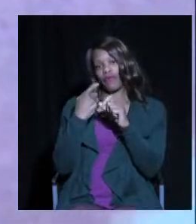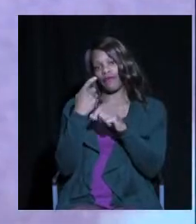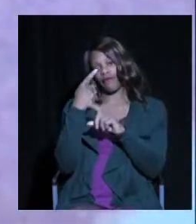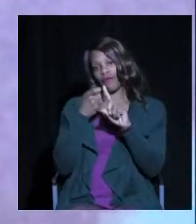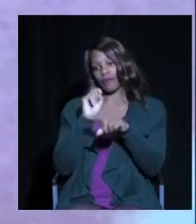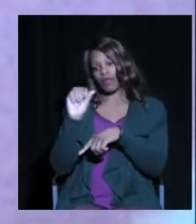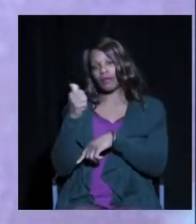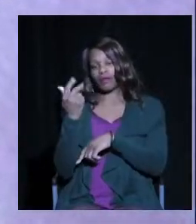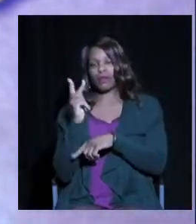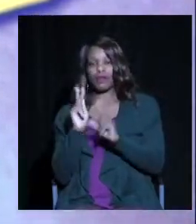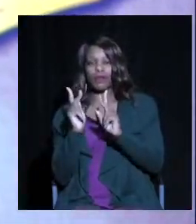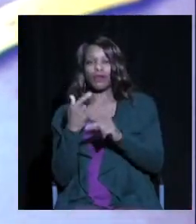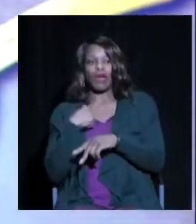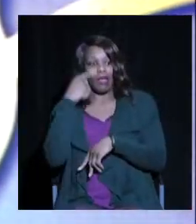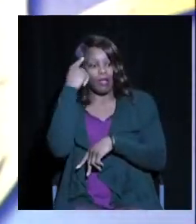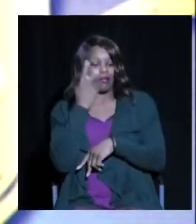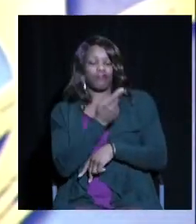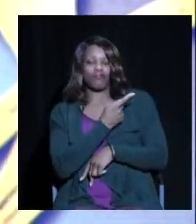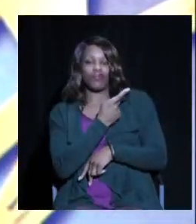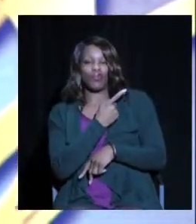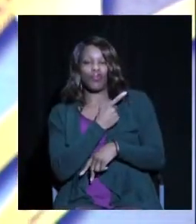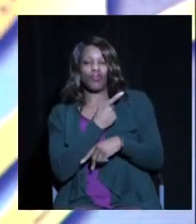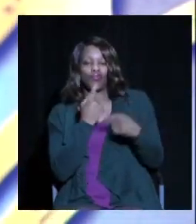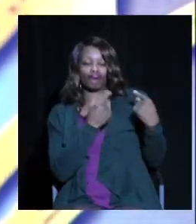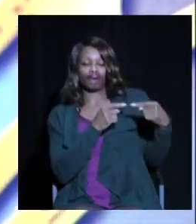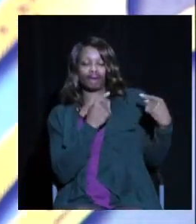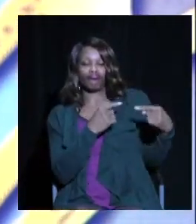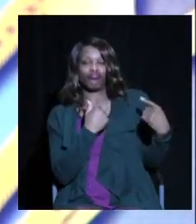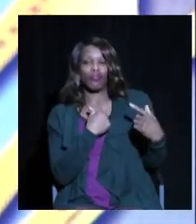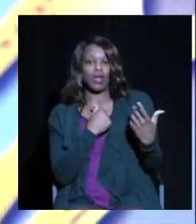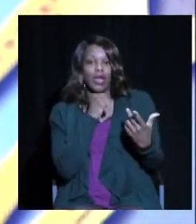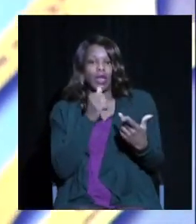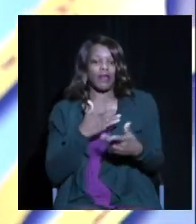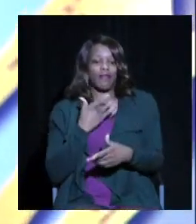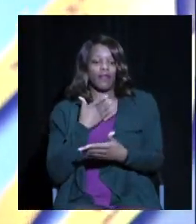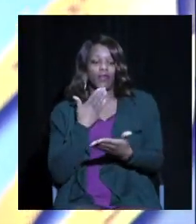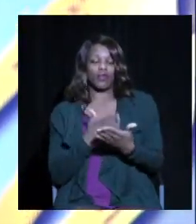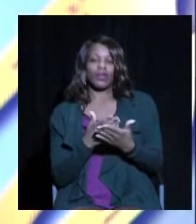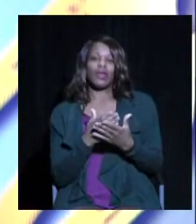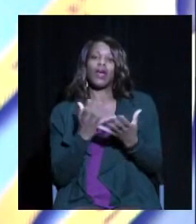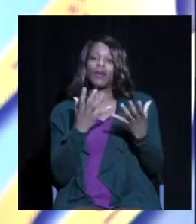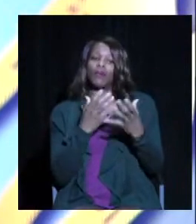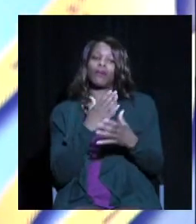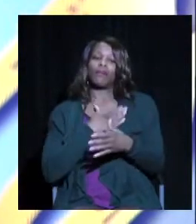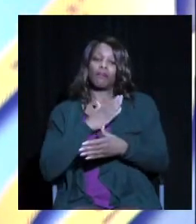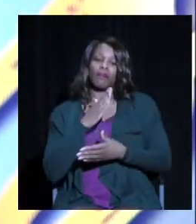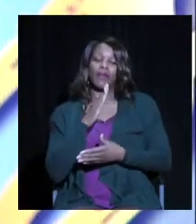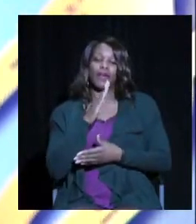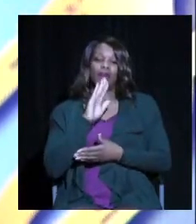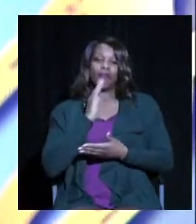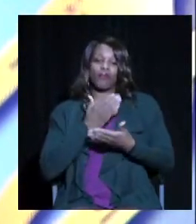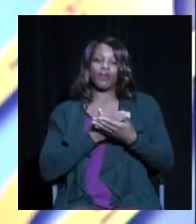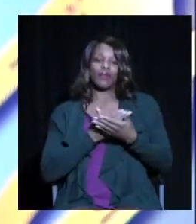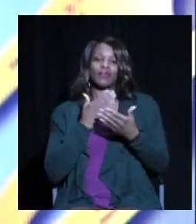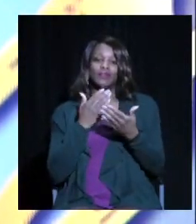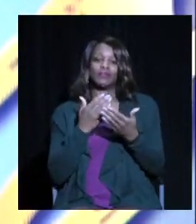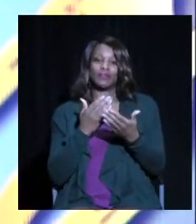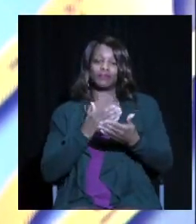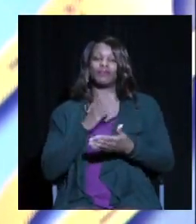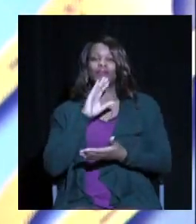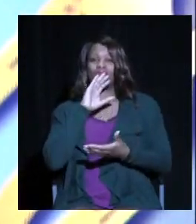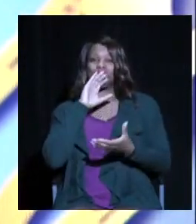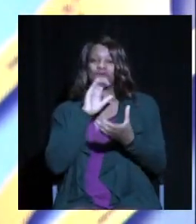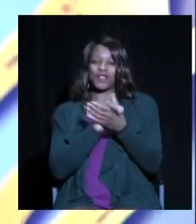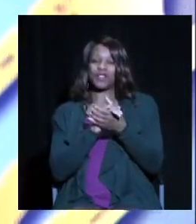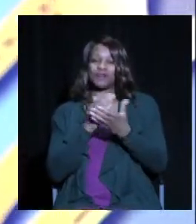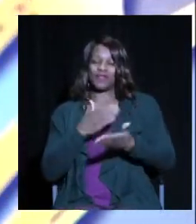thought me and my wife was in a fight and it was a party, I wasn't feeling good. I like to be on my wife's good side. That's a safe place for me to be. And